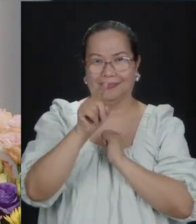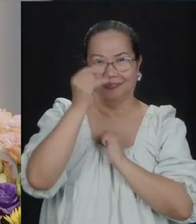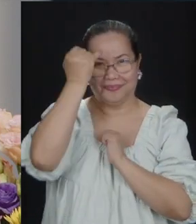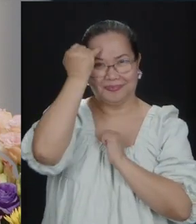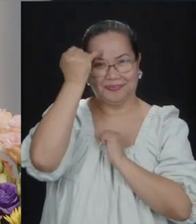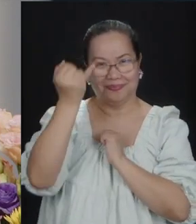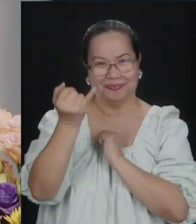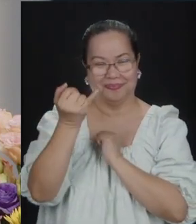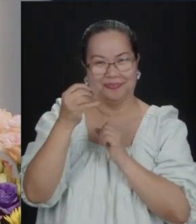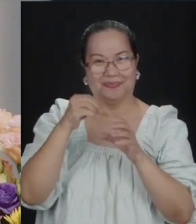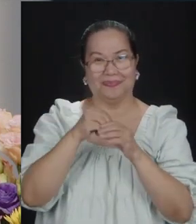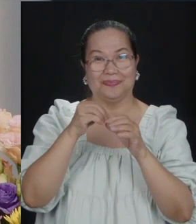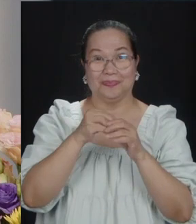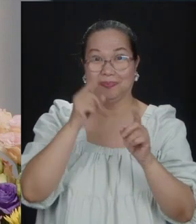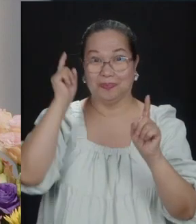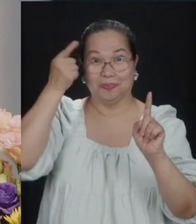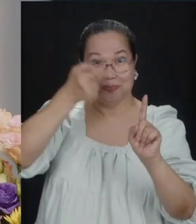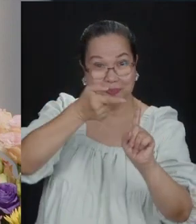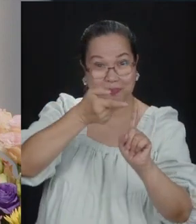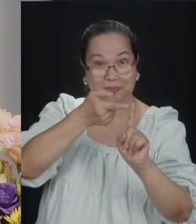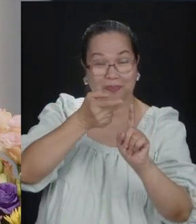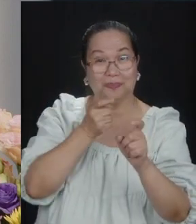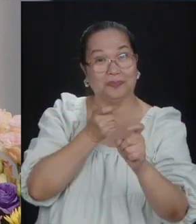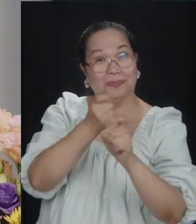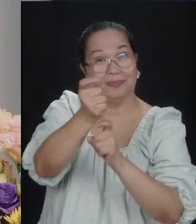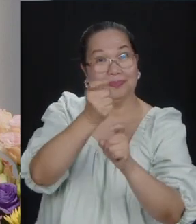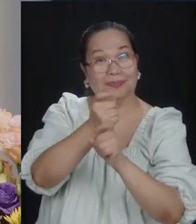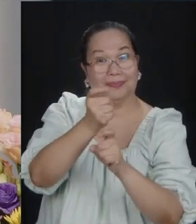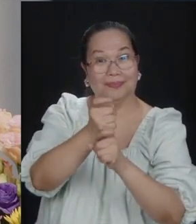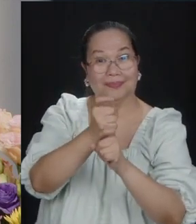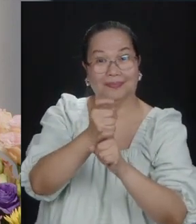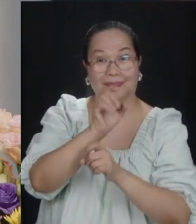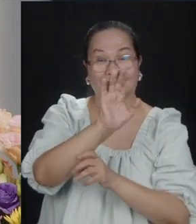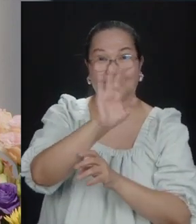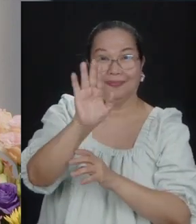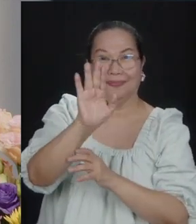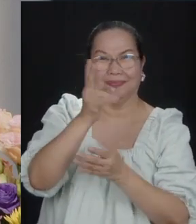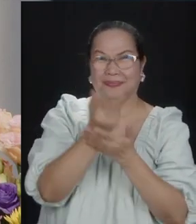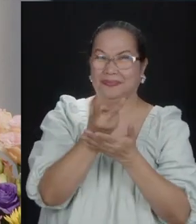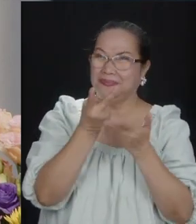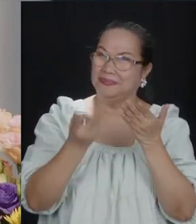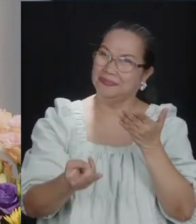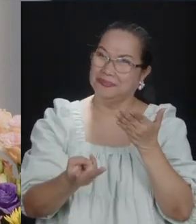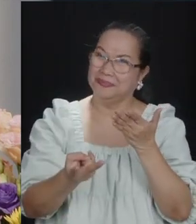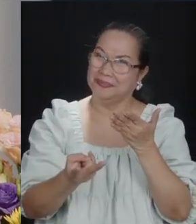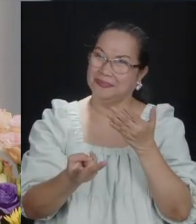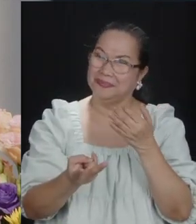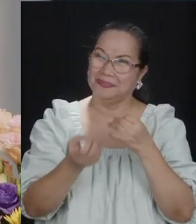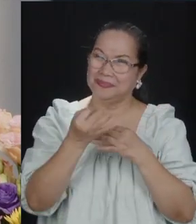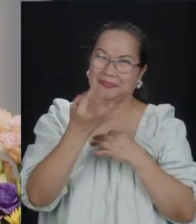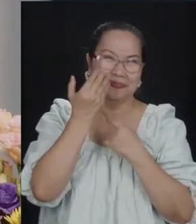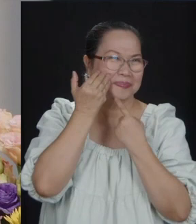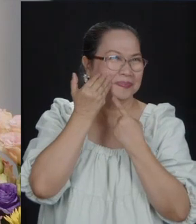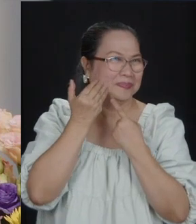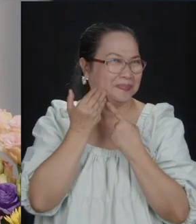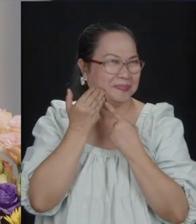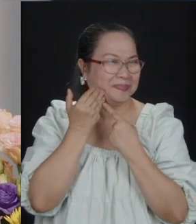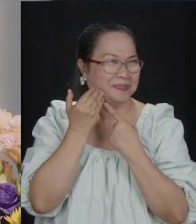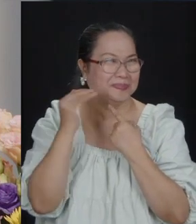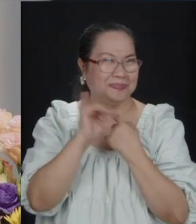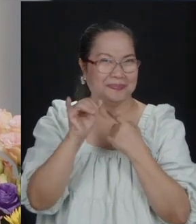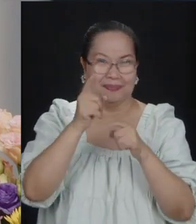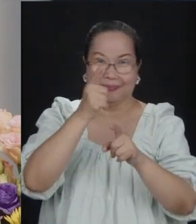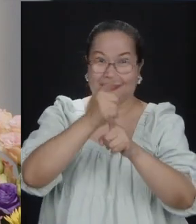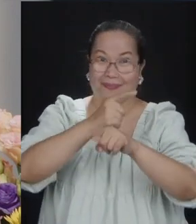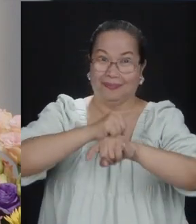being intentionally mocked for your failure, for your lack, at just about the